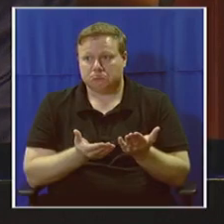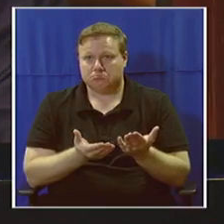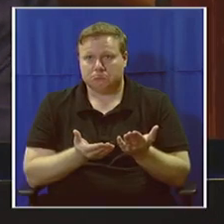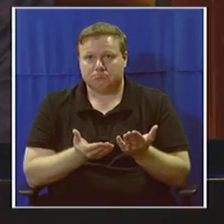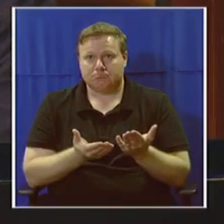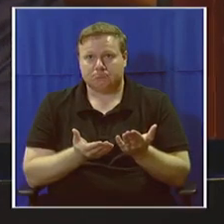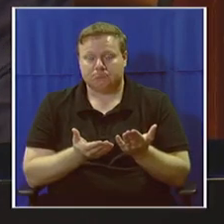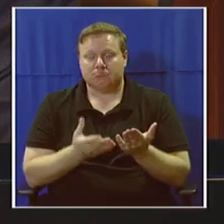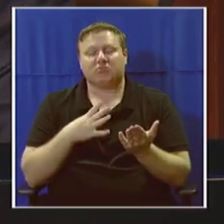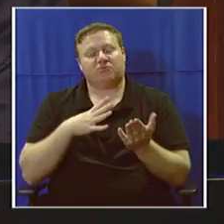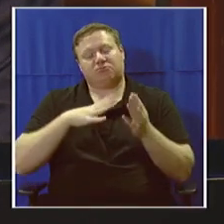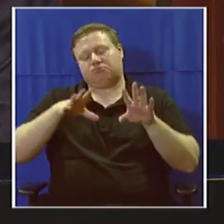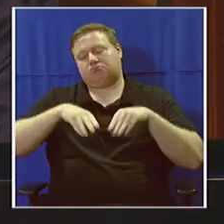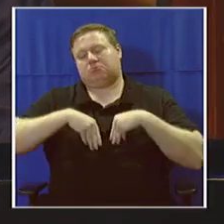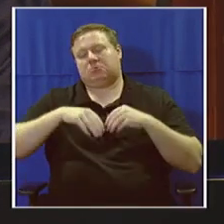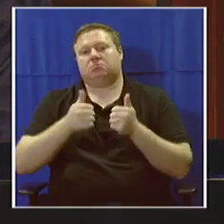Motion agreed to.